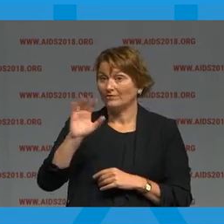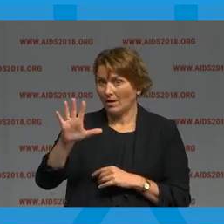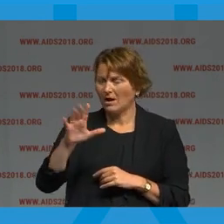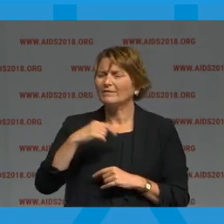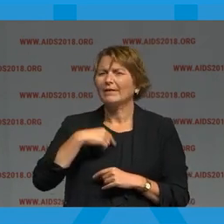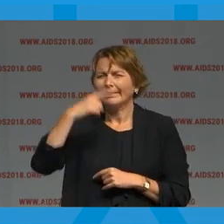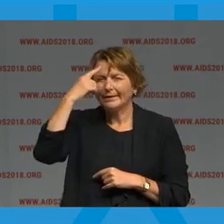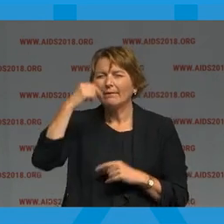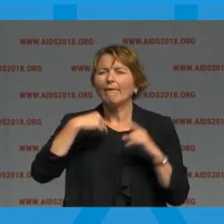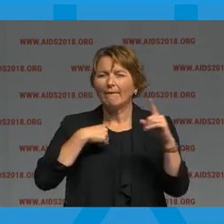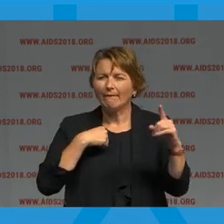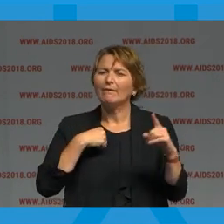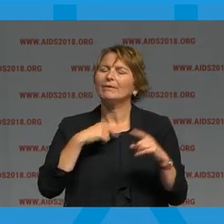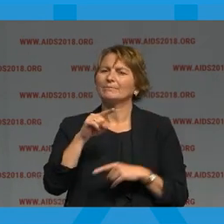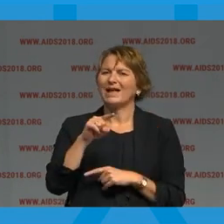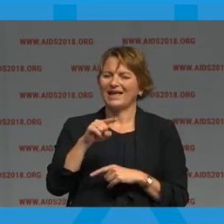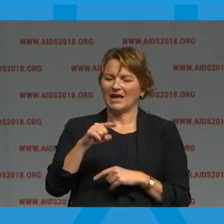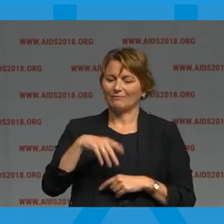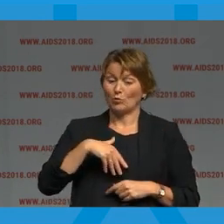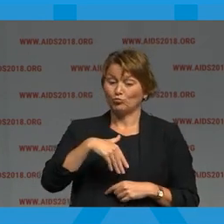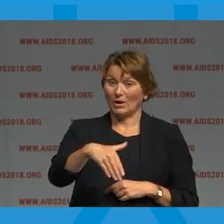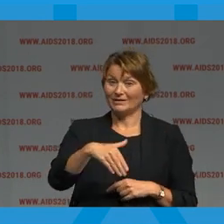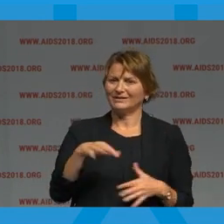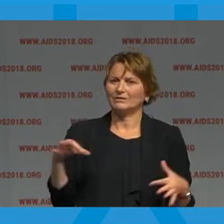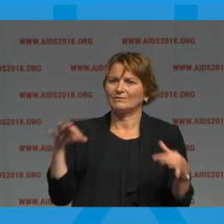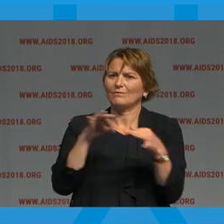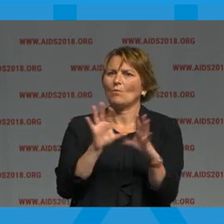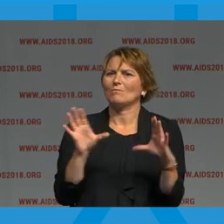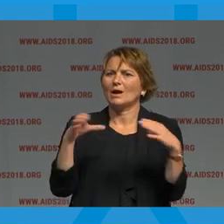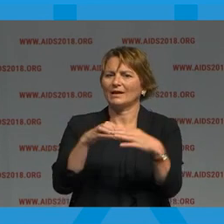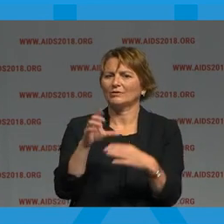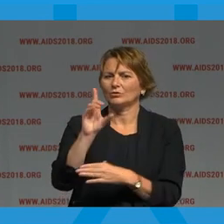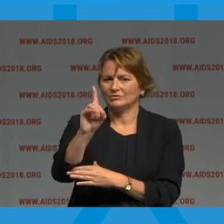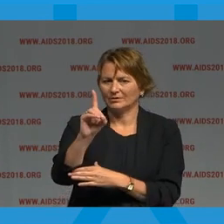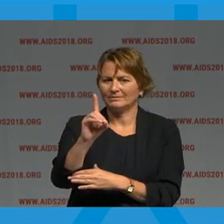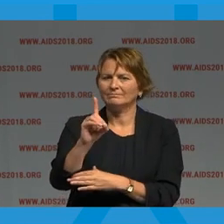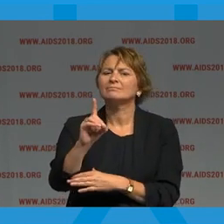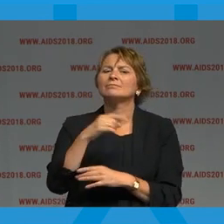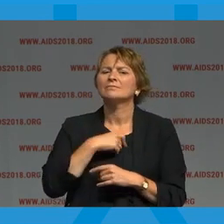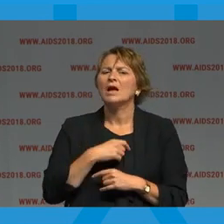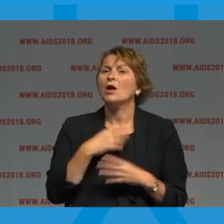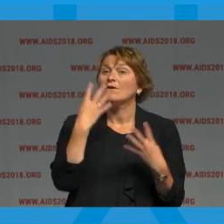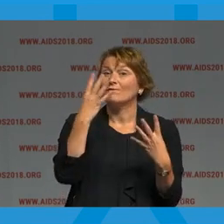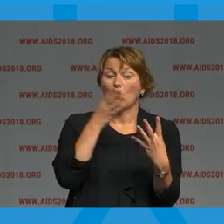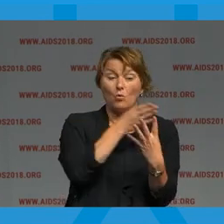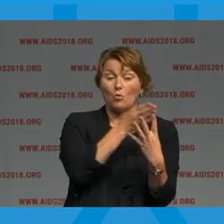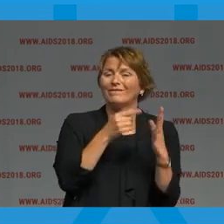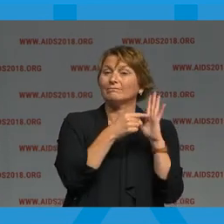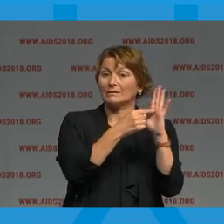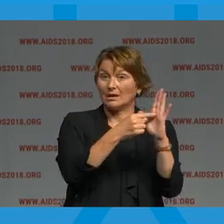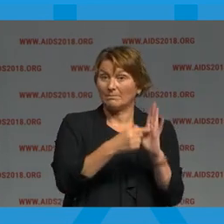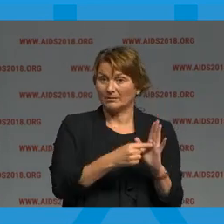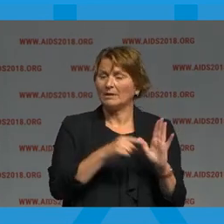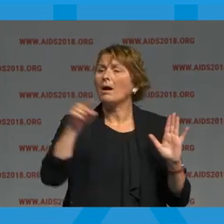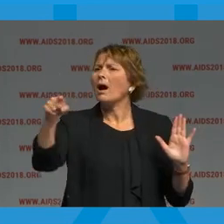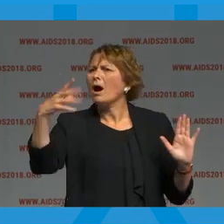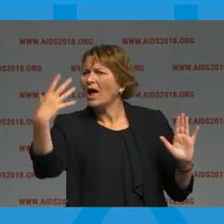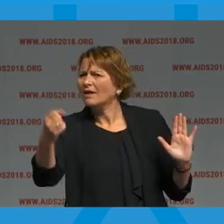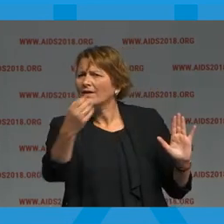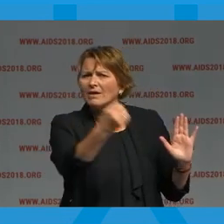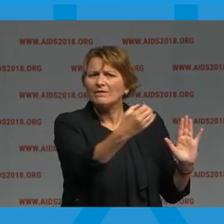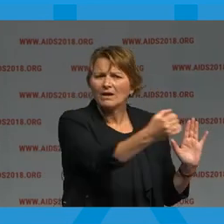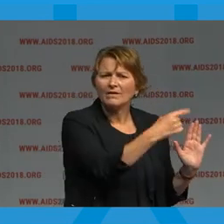pregnancy to pregnancy category D. Based on what? On 4 retrospective cases that were reported